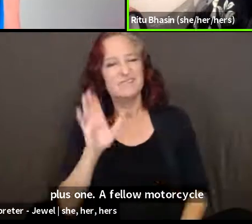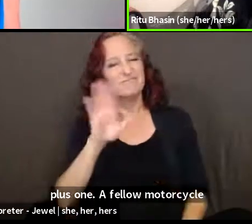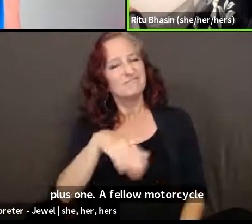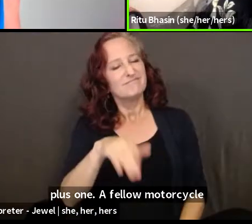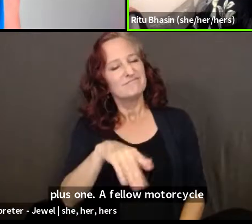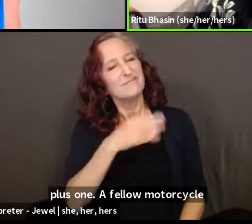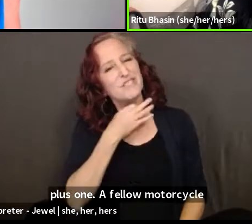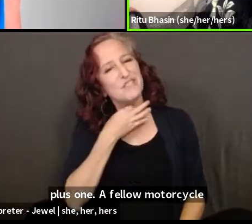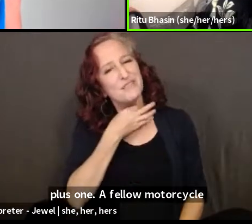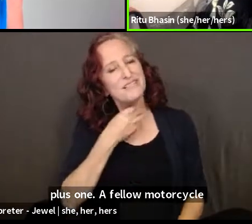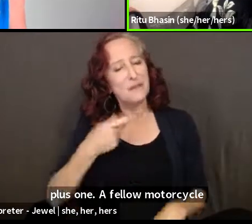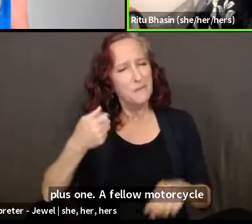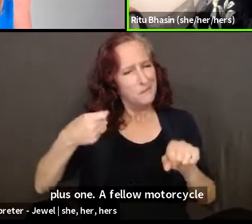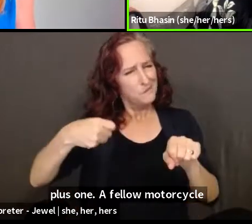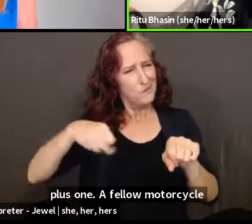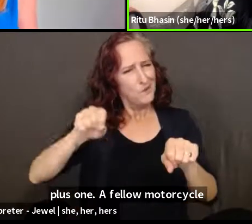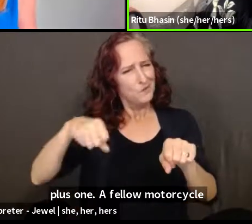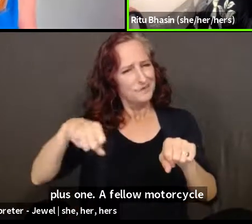motorcycling that